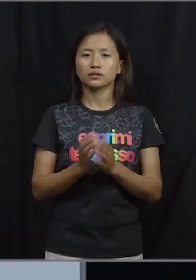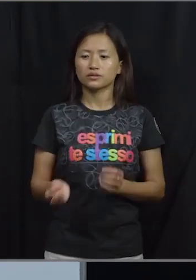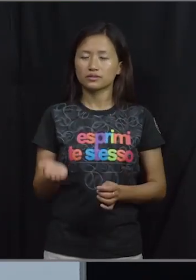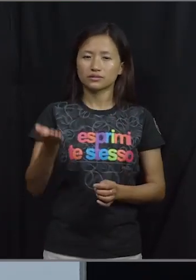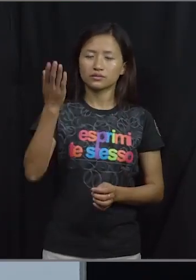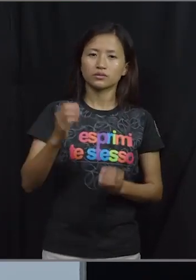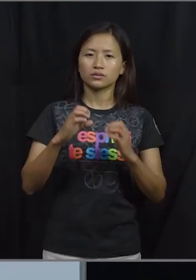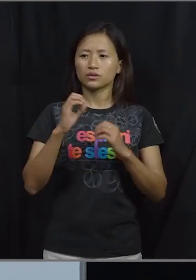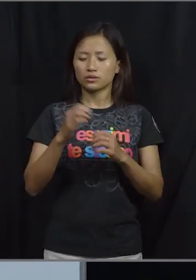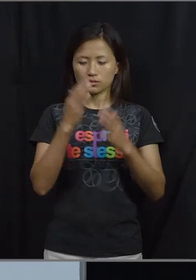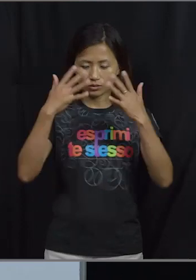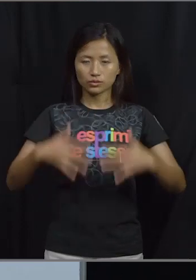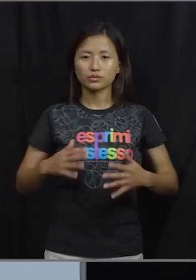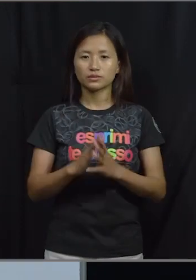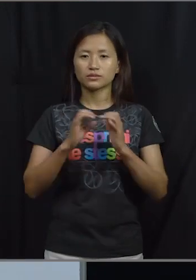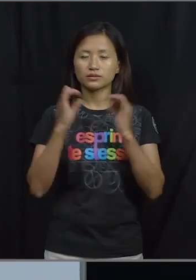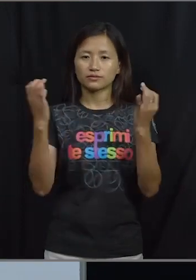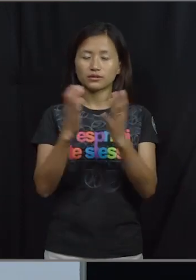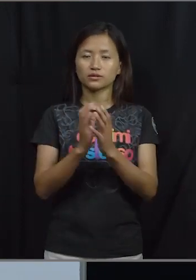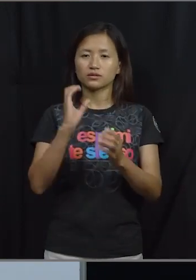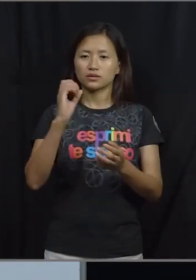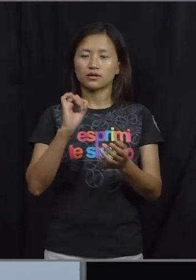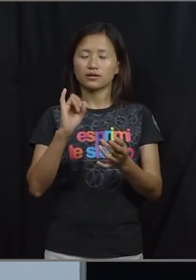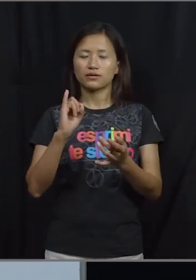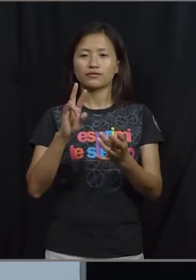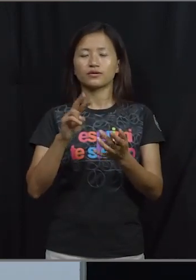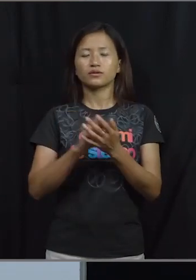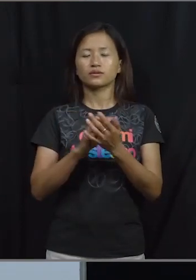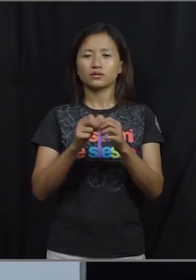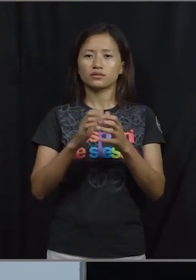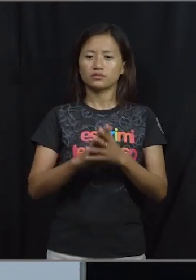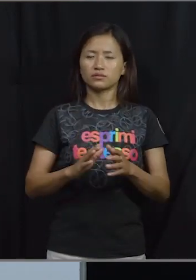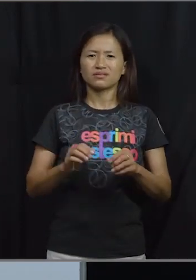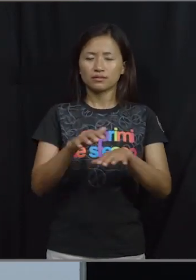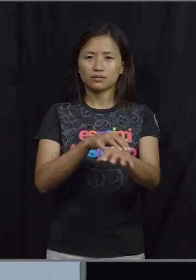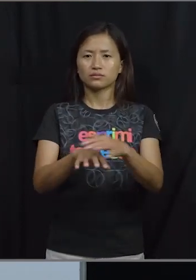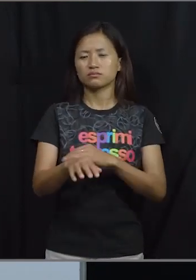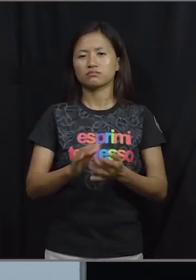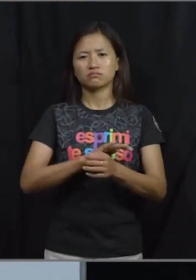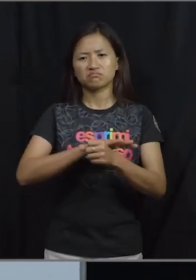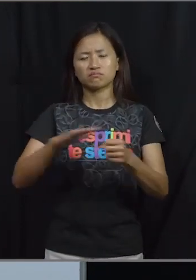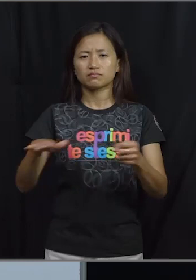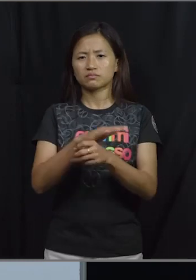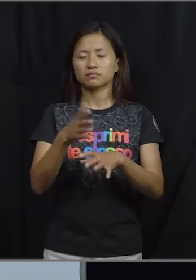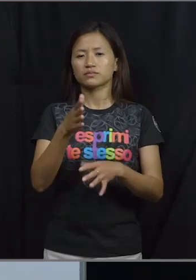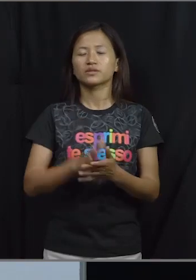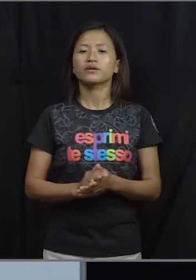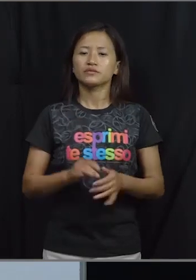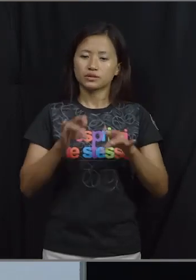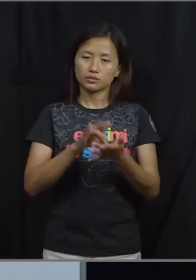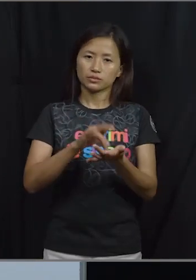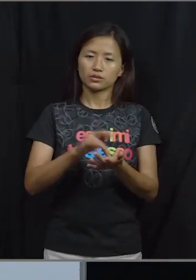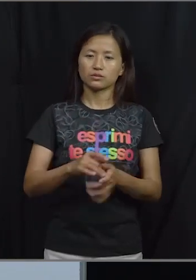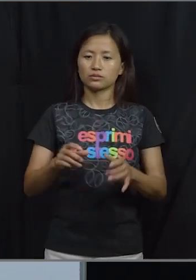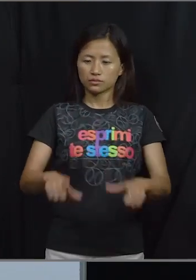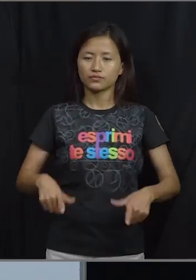human civilization, animals, they don't have enough space to live, isn't it? So their basic instinct is to